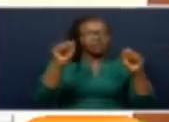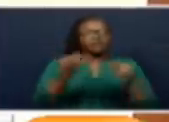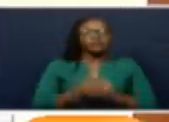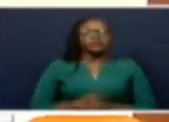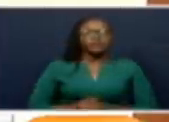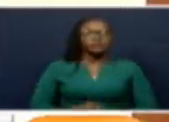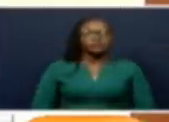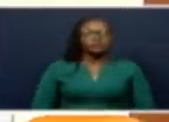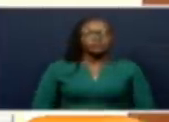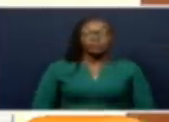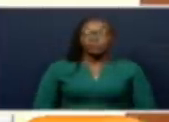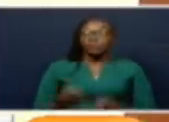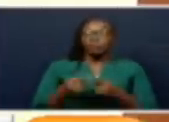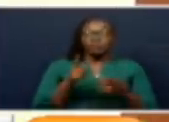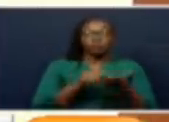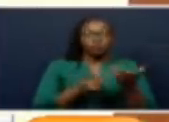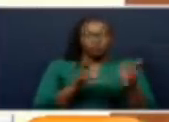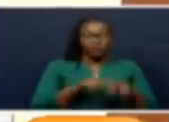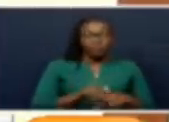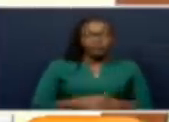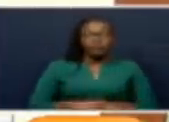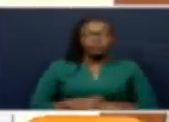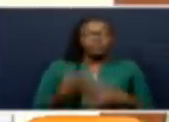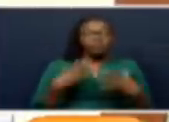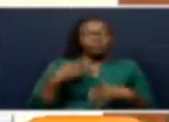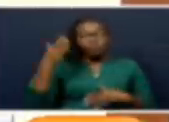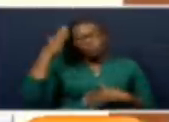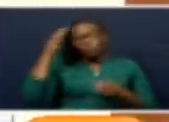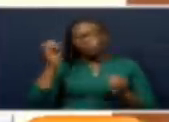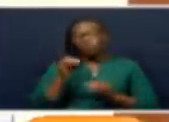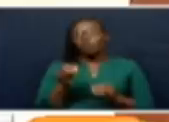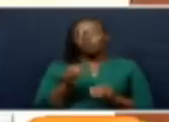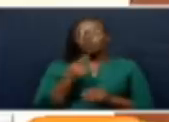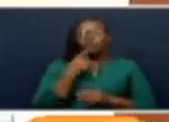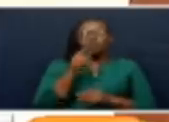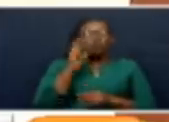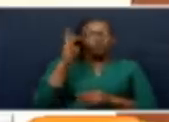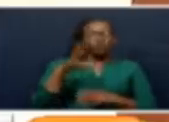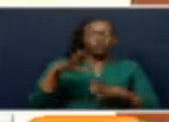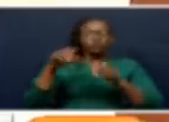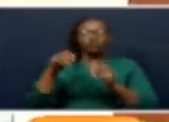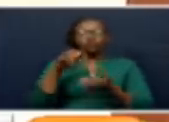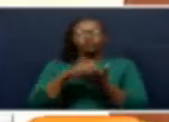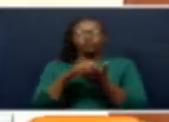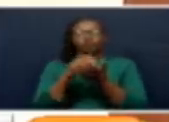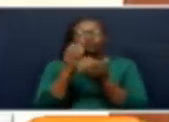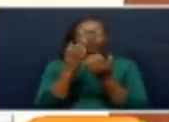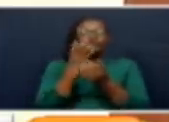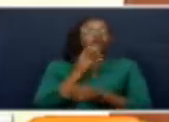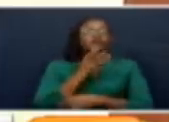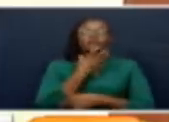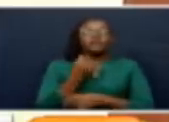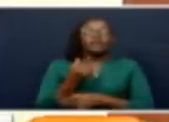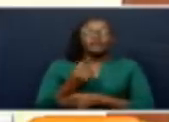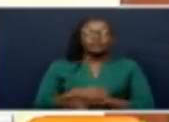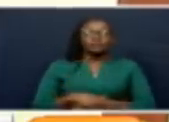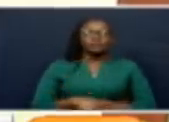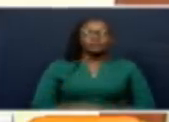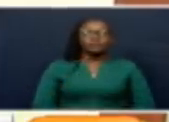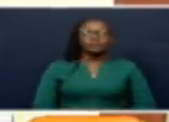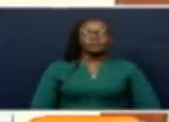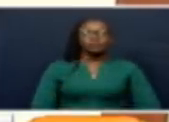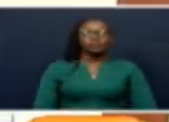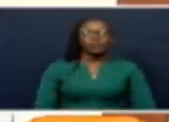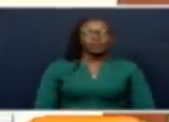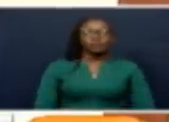What happened? People didn't know Moi would succeed President Kenyatta. Yeah. So things changed. There was a whole movement against it. Absolutely.